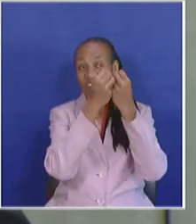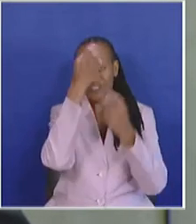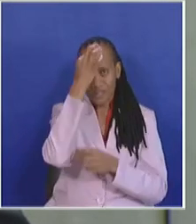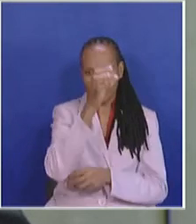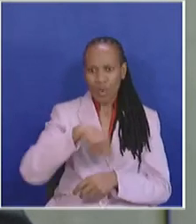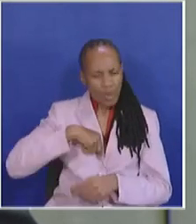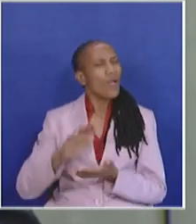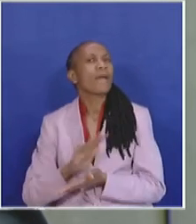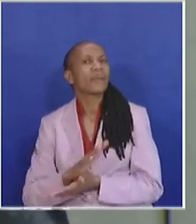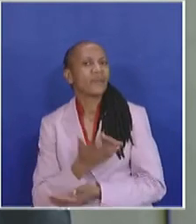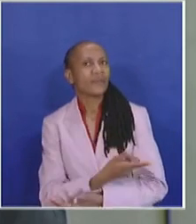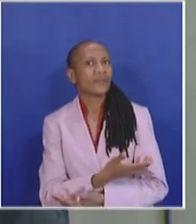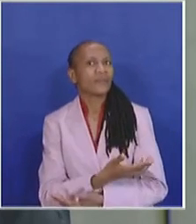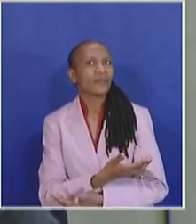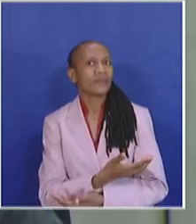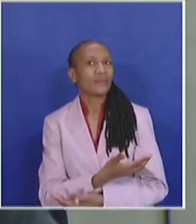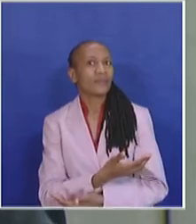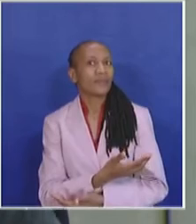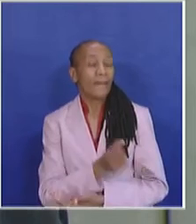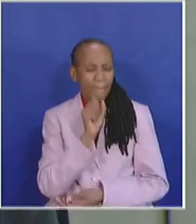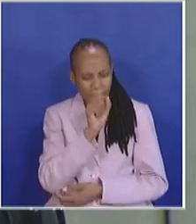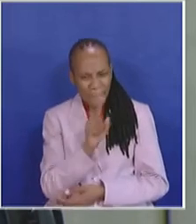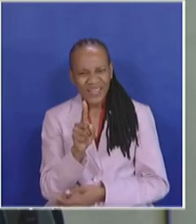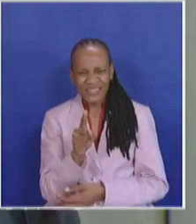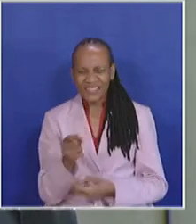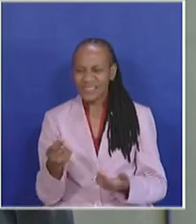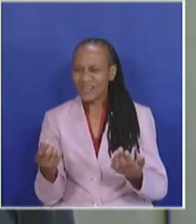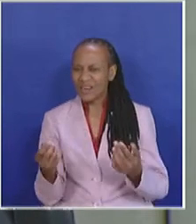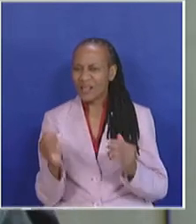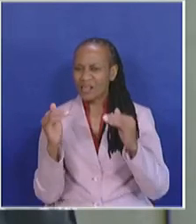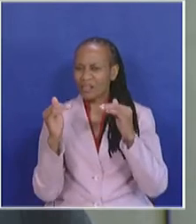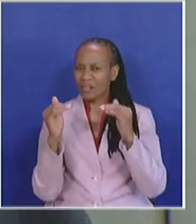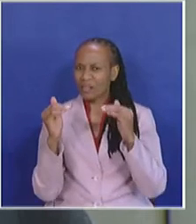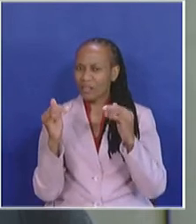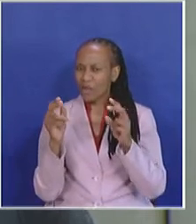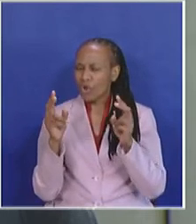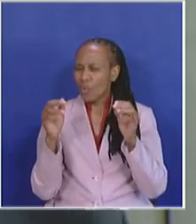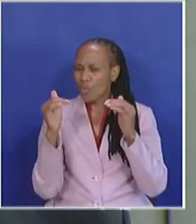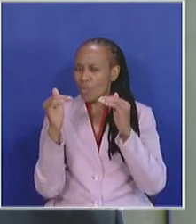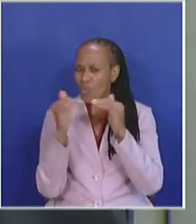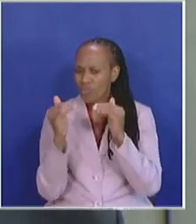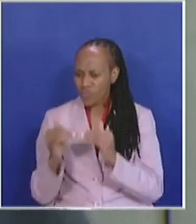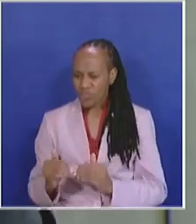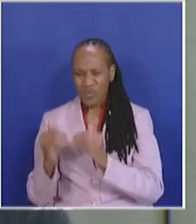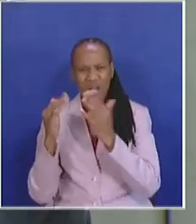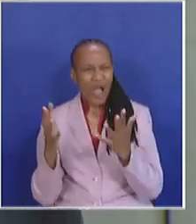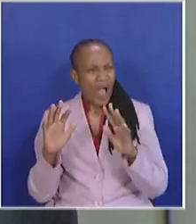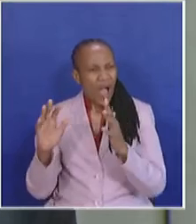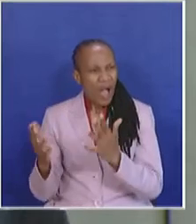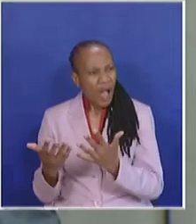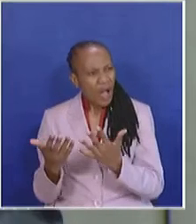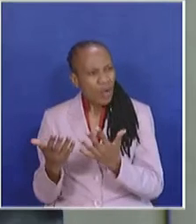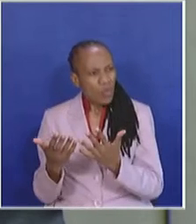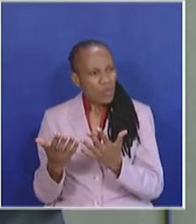happy for that. But in terms of the norms and standard, I think we need to then say, how do we then lift the